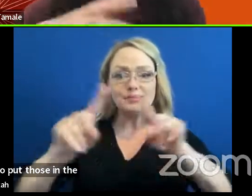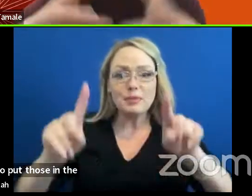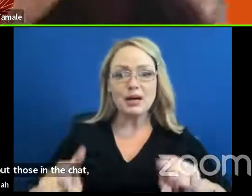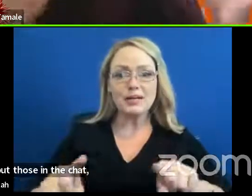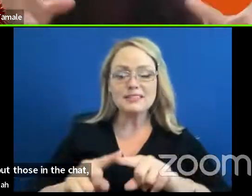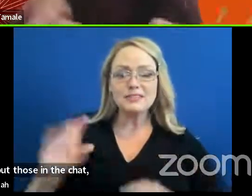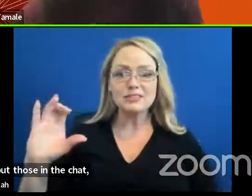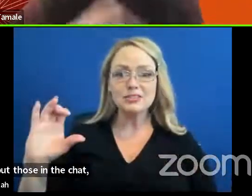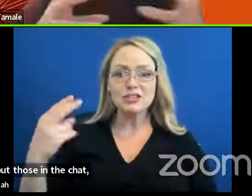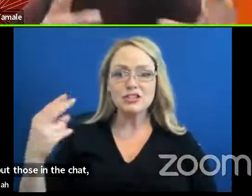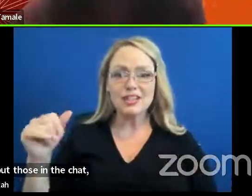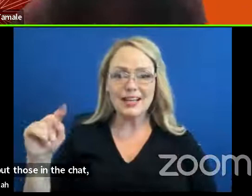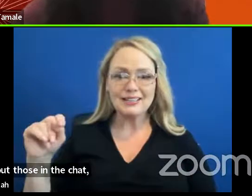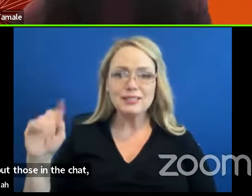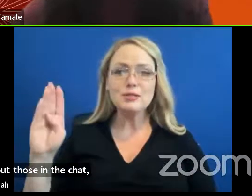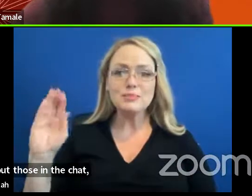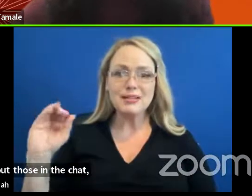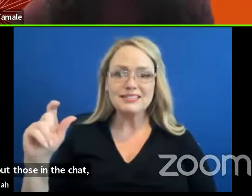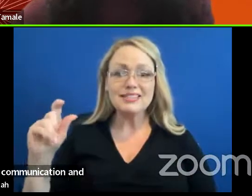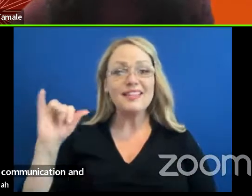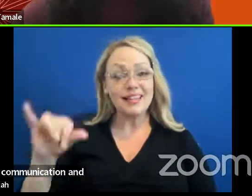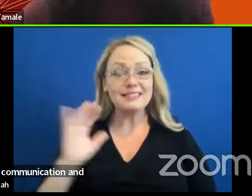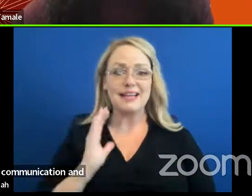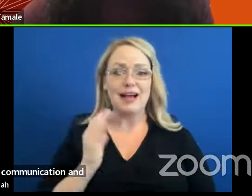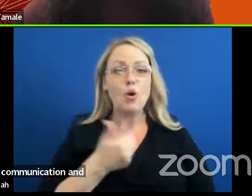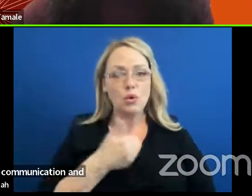our main communication and engagement space.